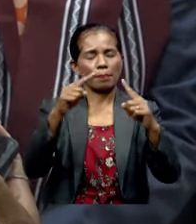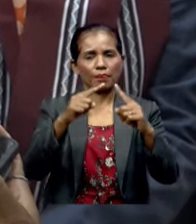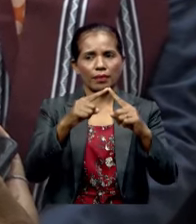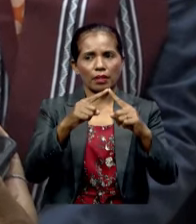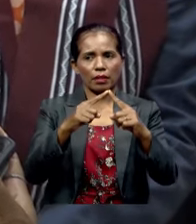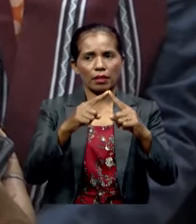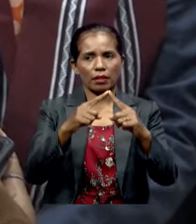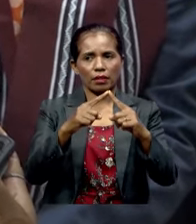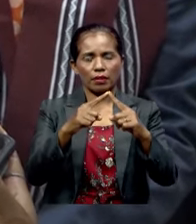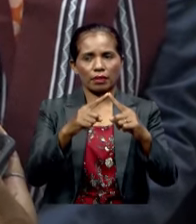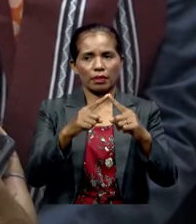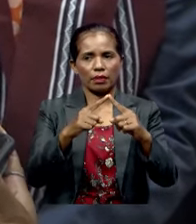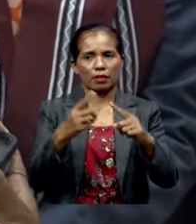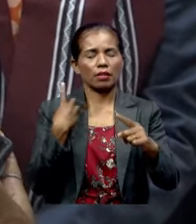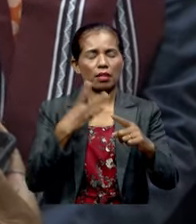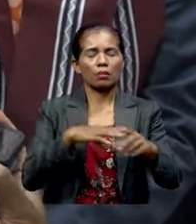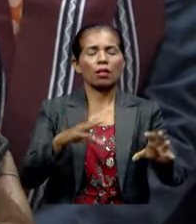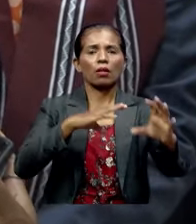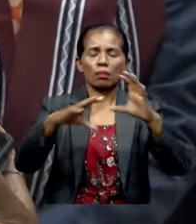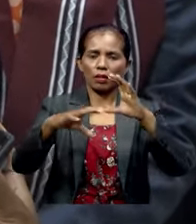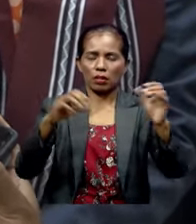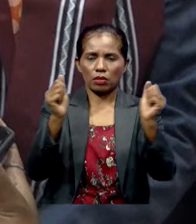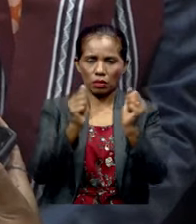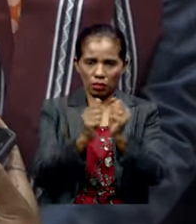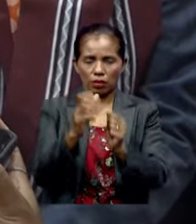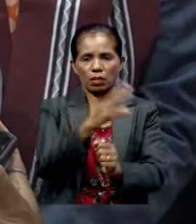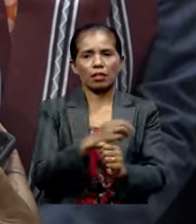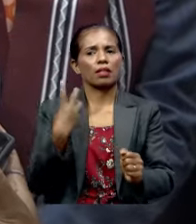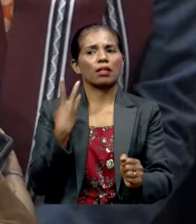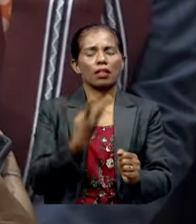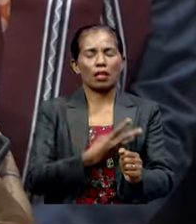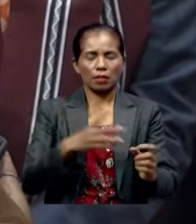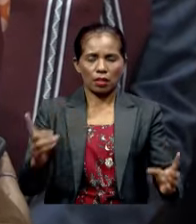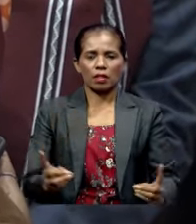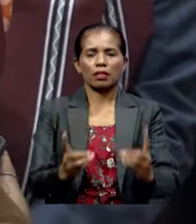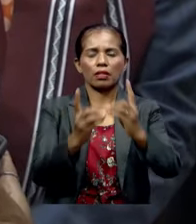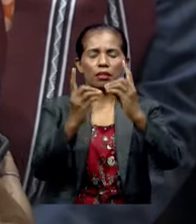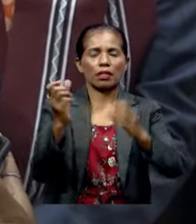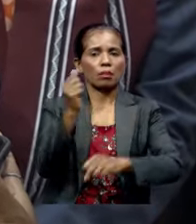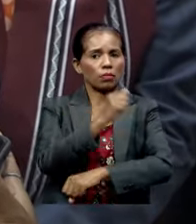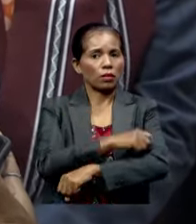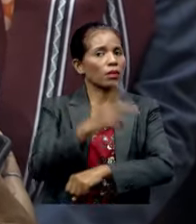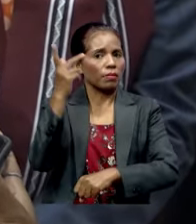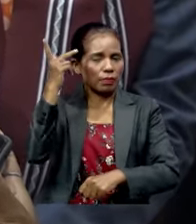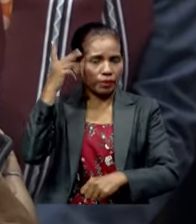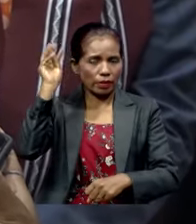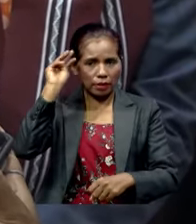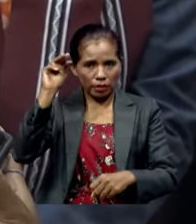further consultation with the government. And we met today with the Prime Minister